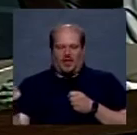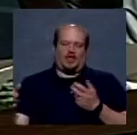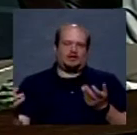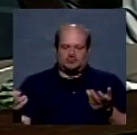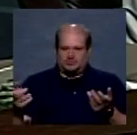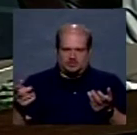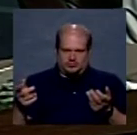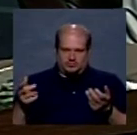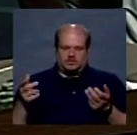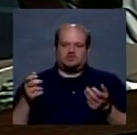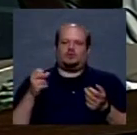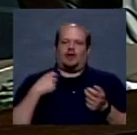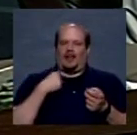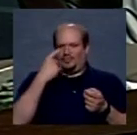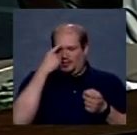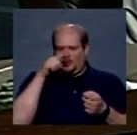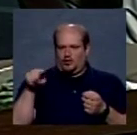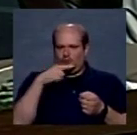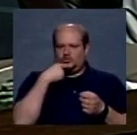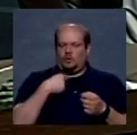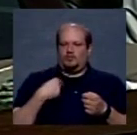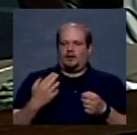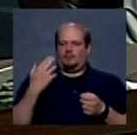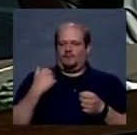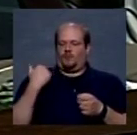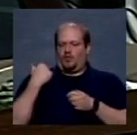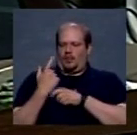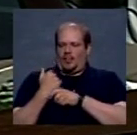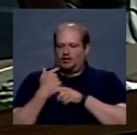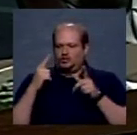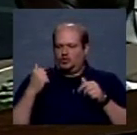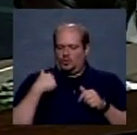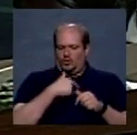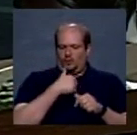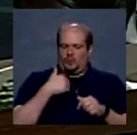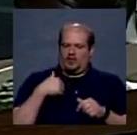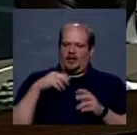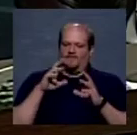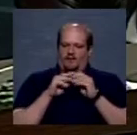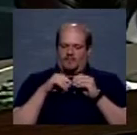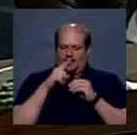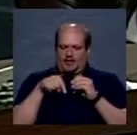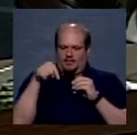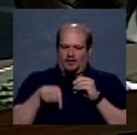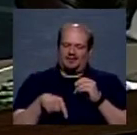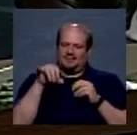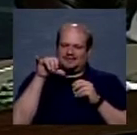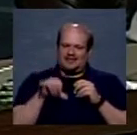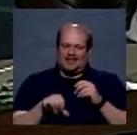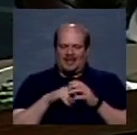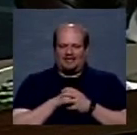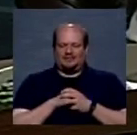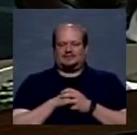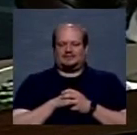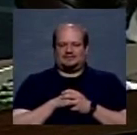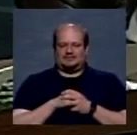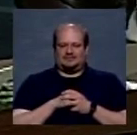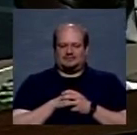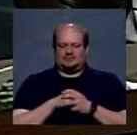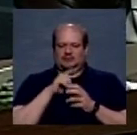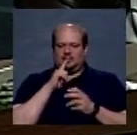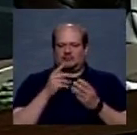that. And I think you've told me in the past, last year when we had a powwow about this, that is